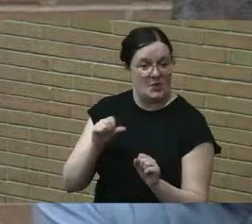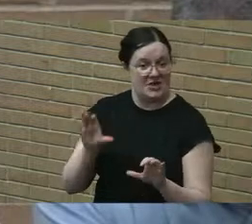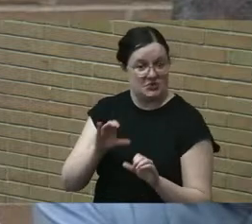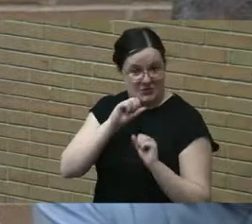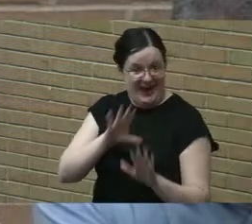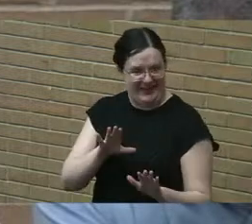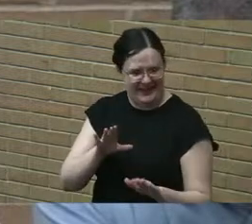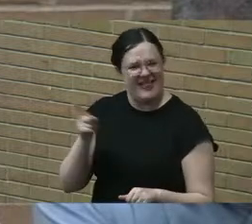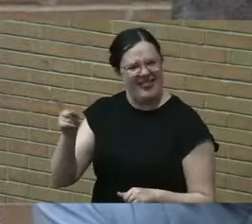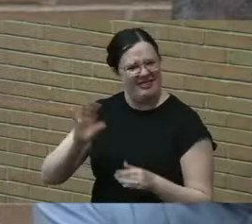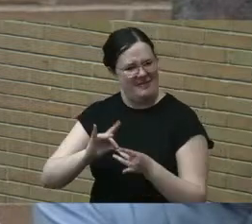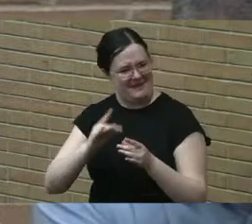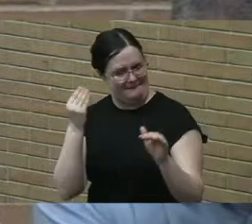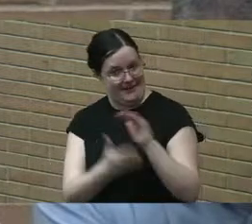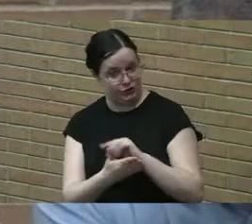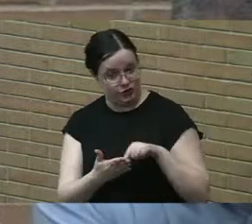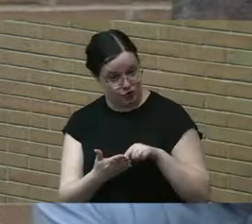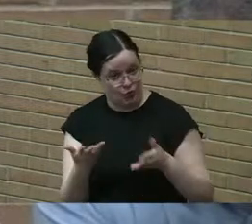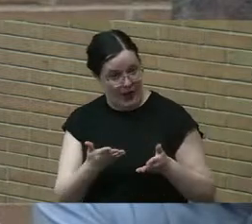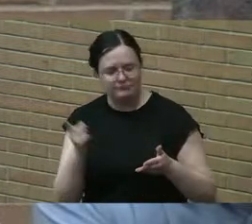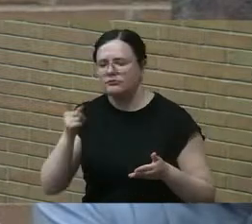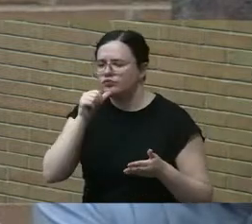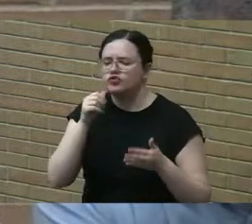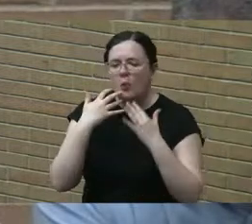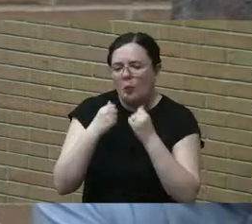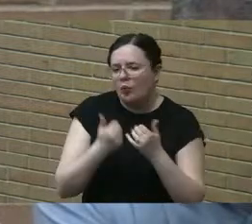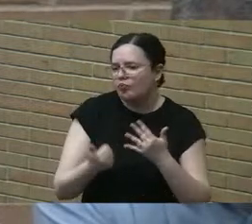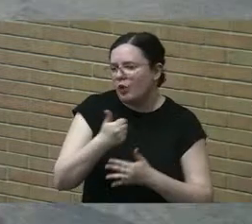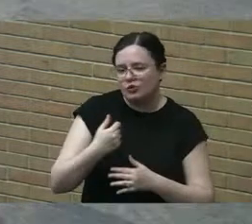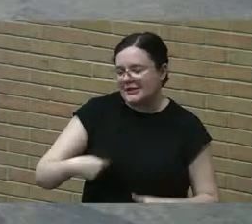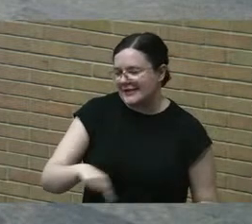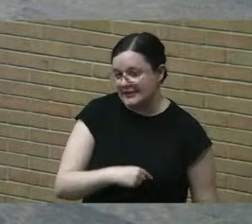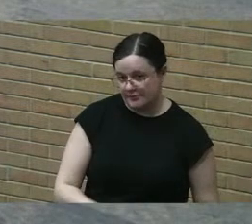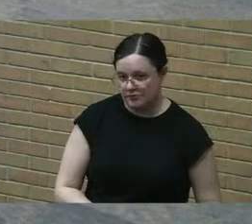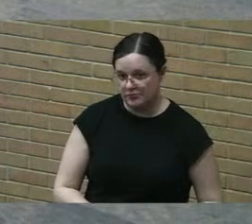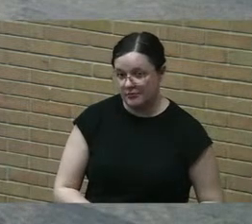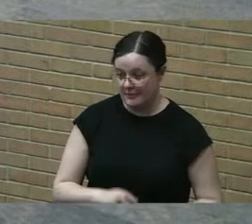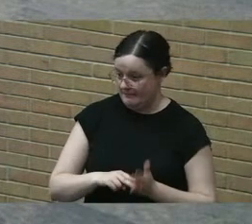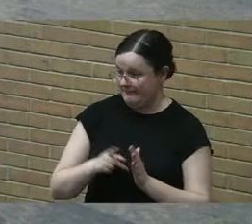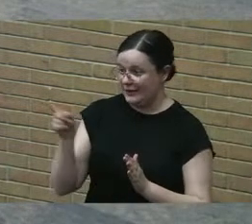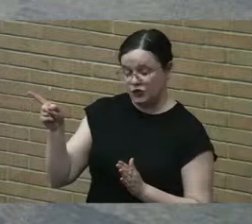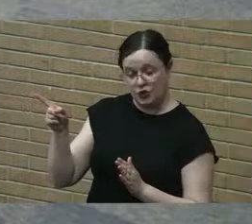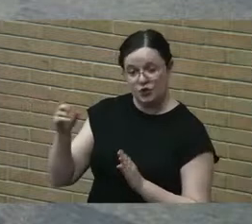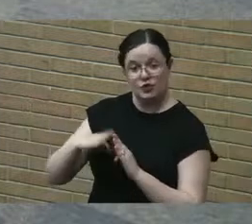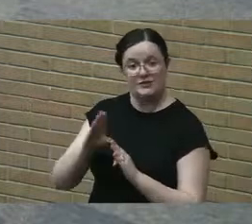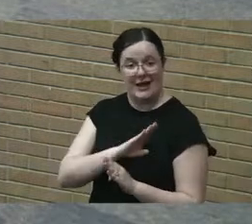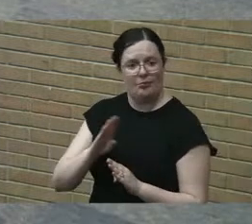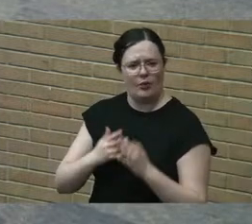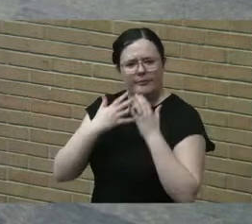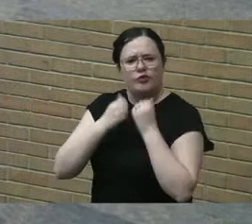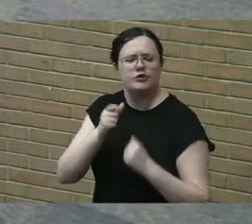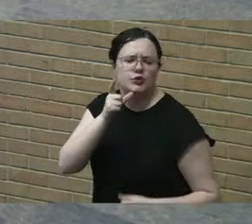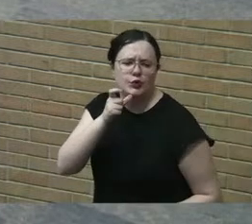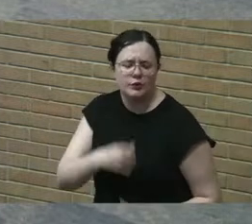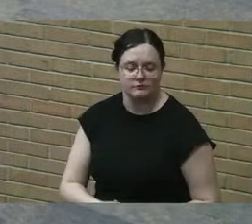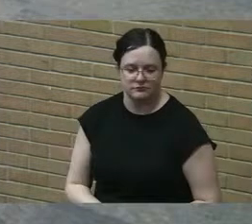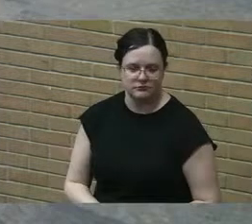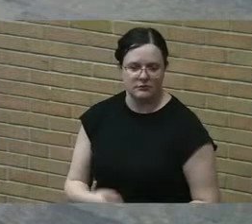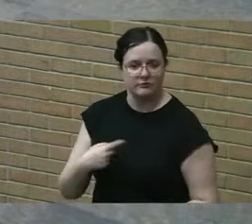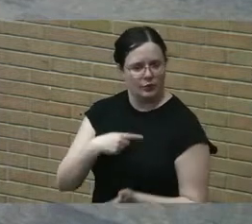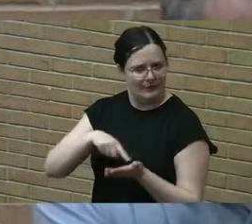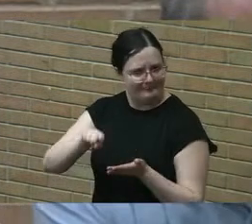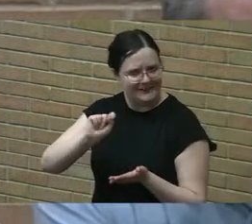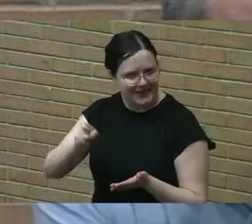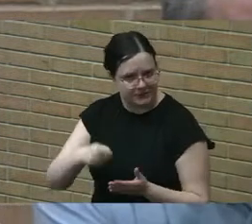not prioritize us. Who do you prioritize as a town board? We pay taxes. Our kids go to school